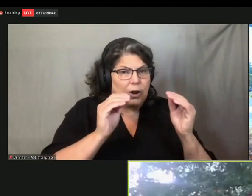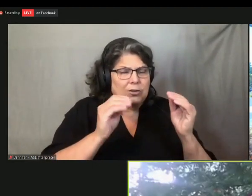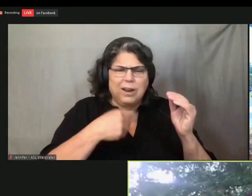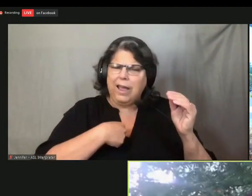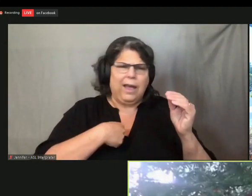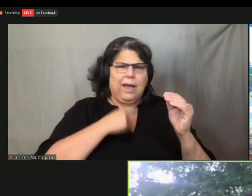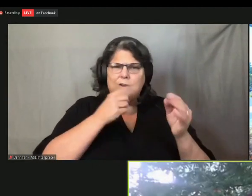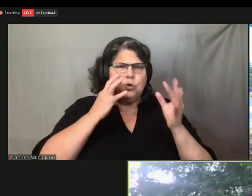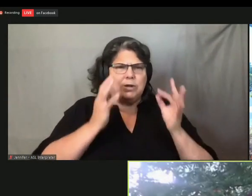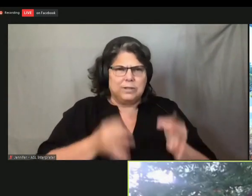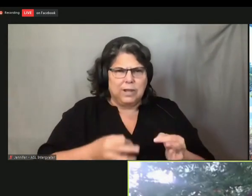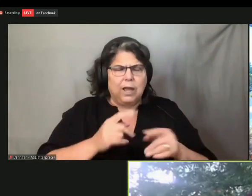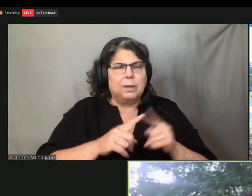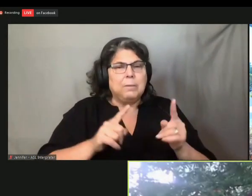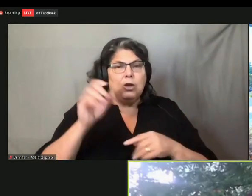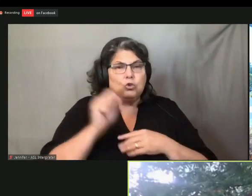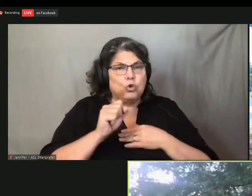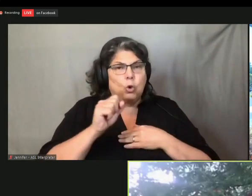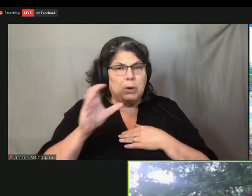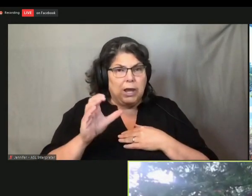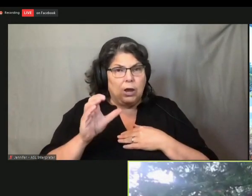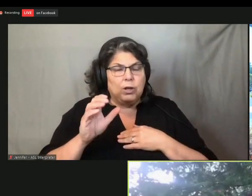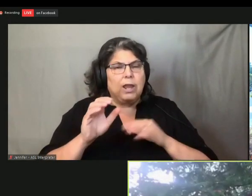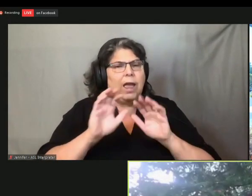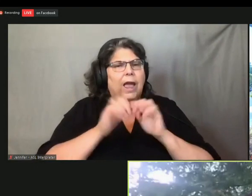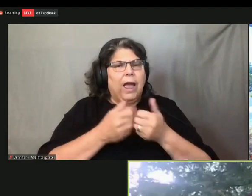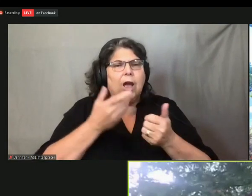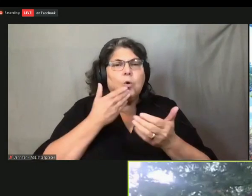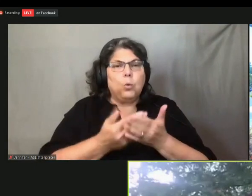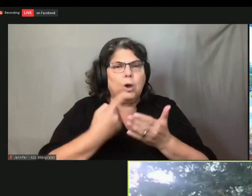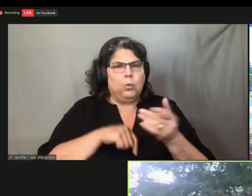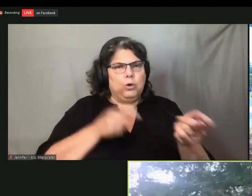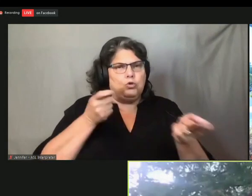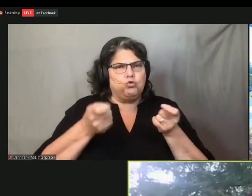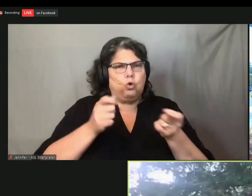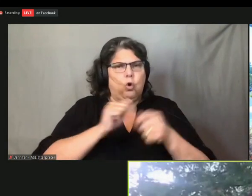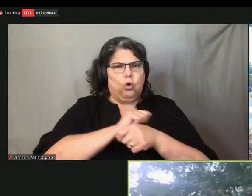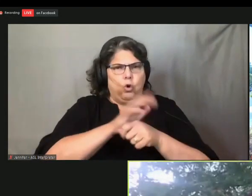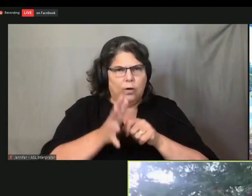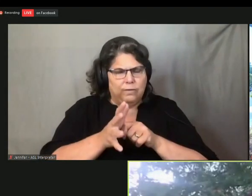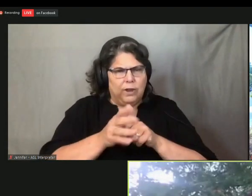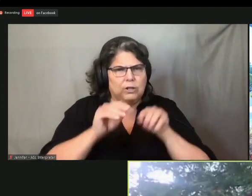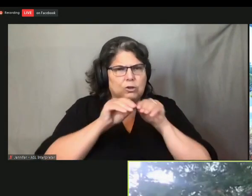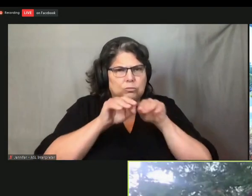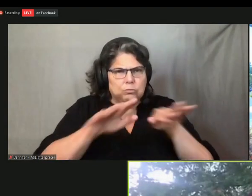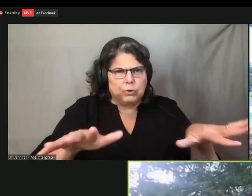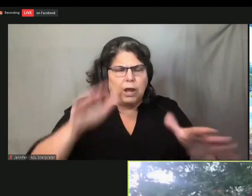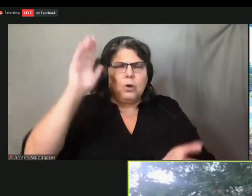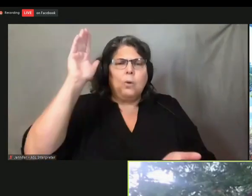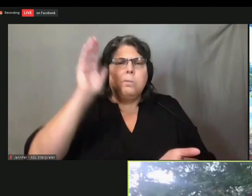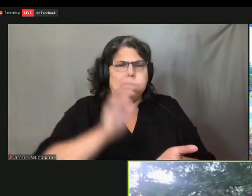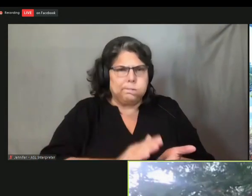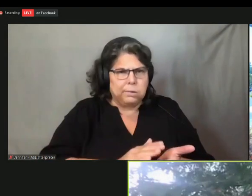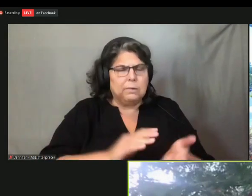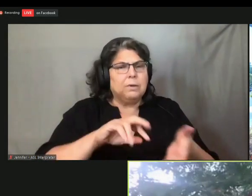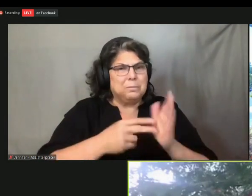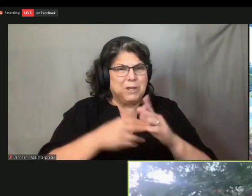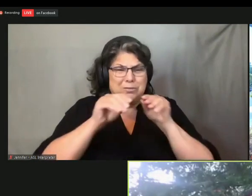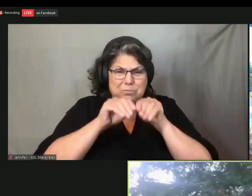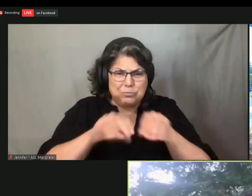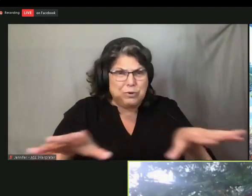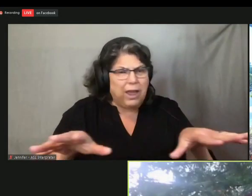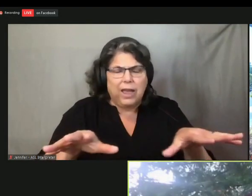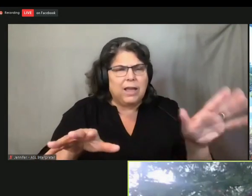where Sonoma County stands in its efforts to slow the spread of COVID-19. It's really up to all of us to slow the spread enough so